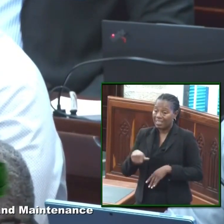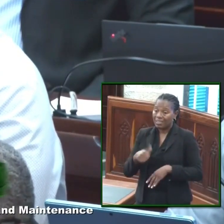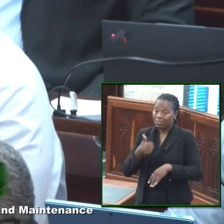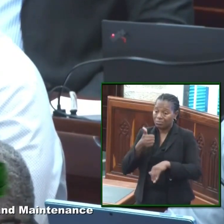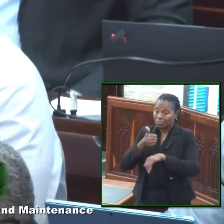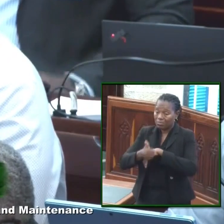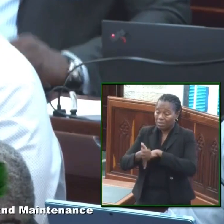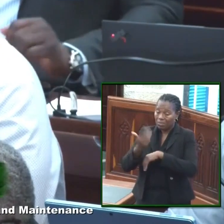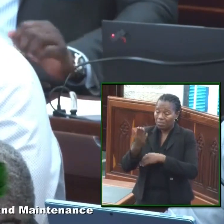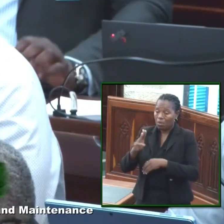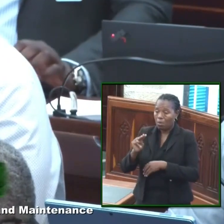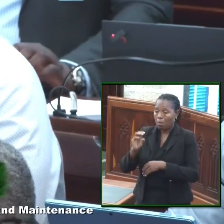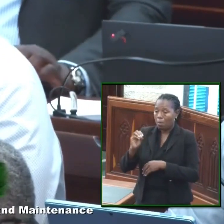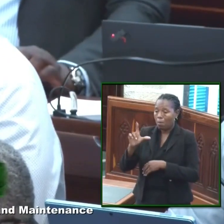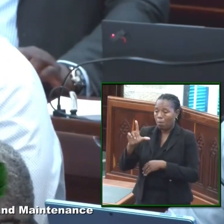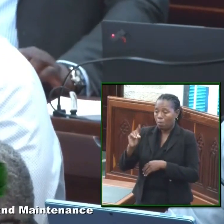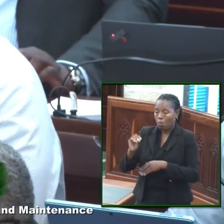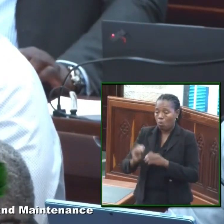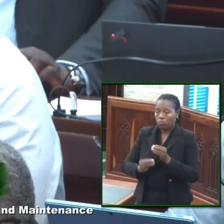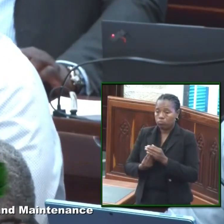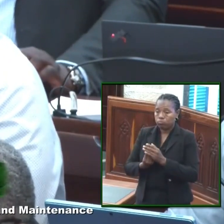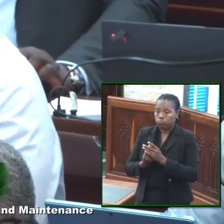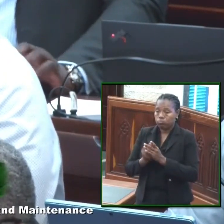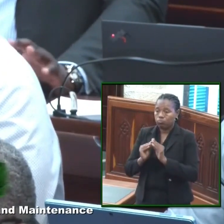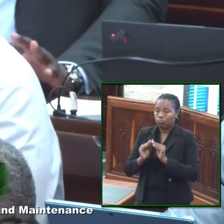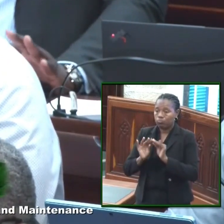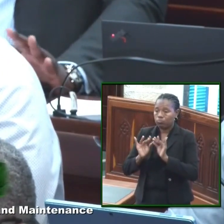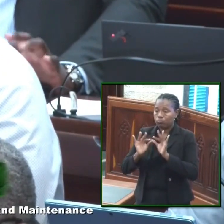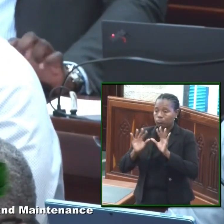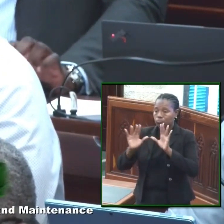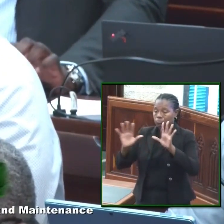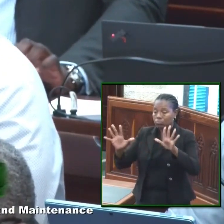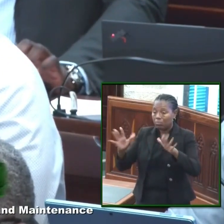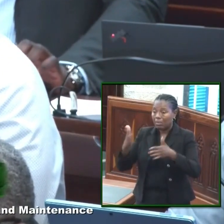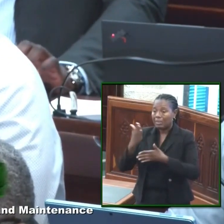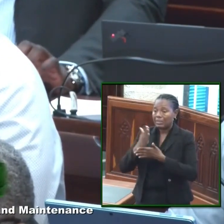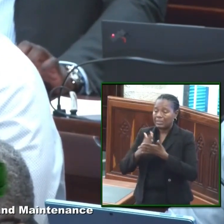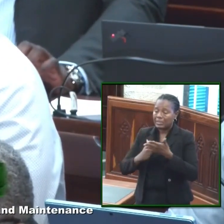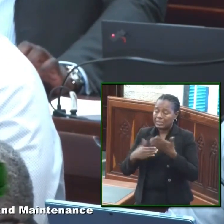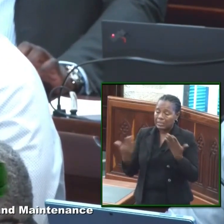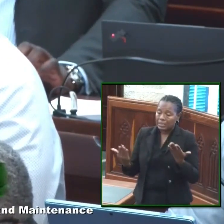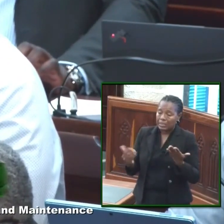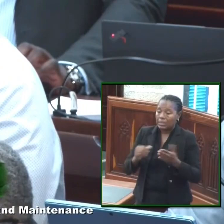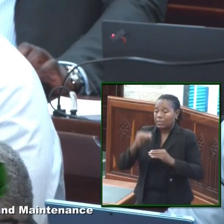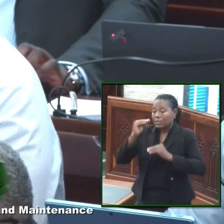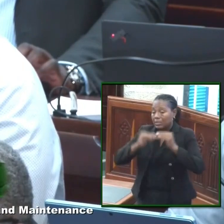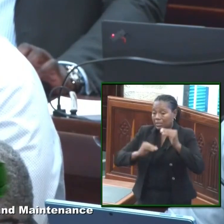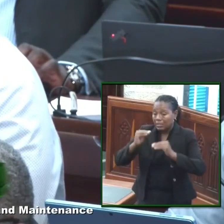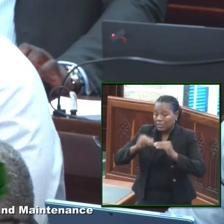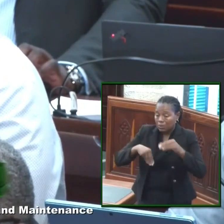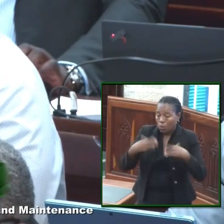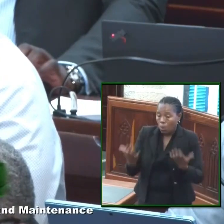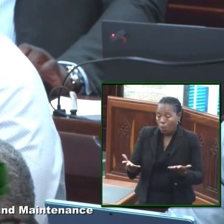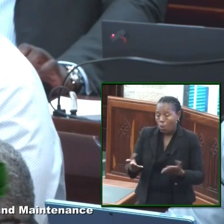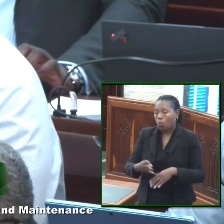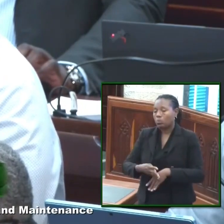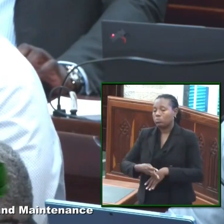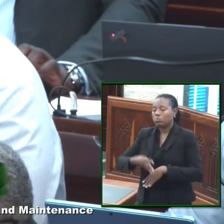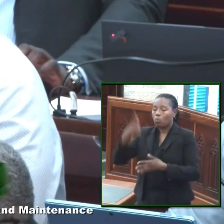of the mold growth. Some of it speaks to lack of maintenance, water